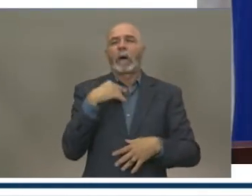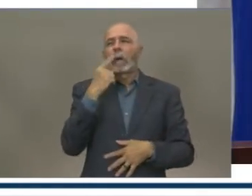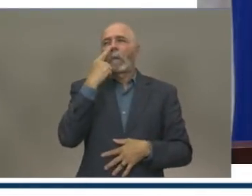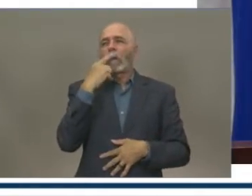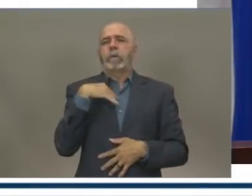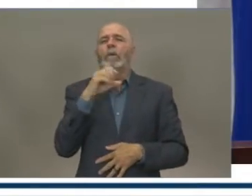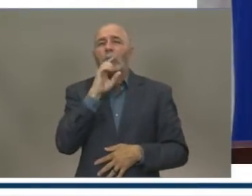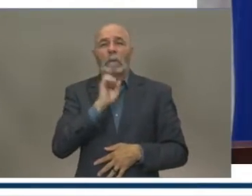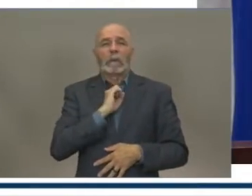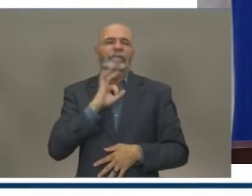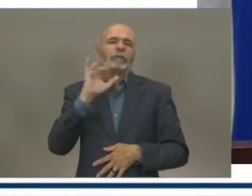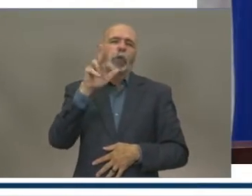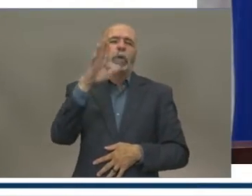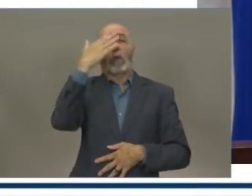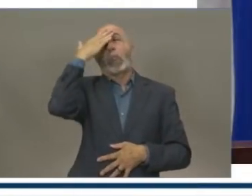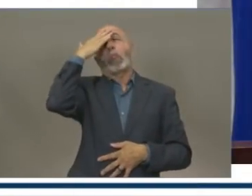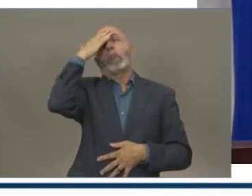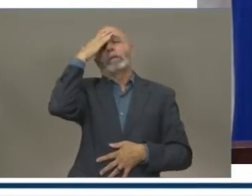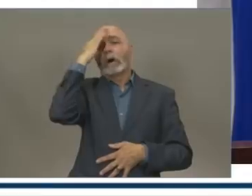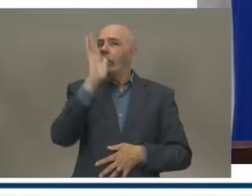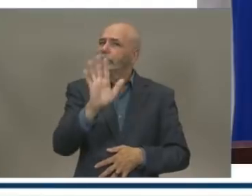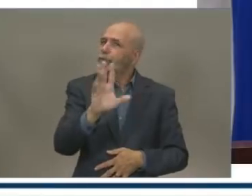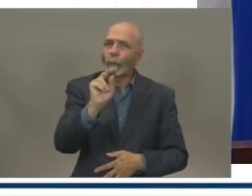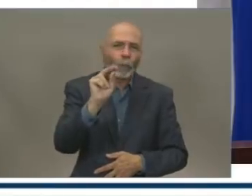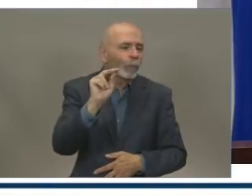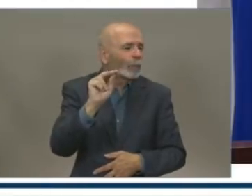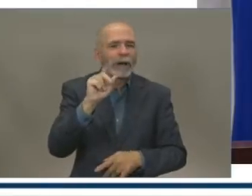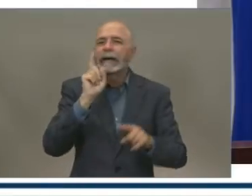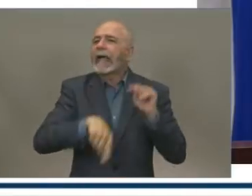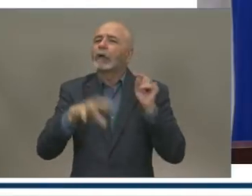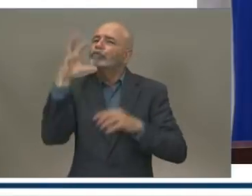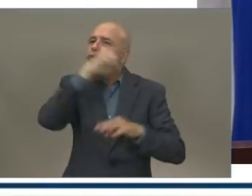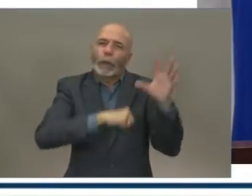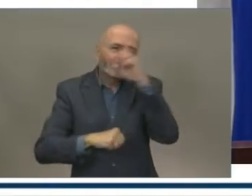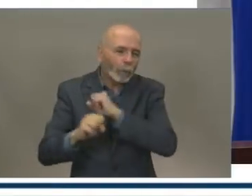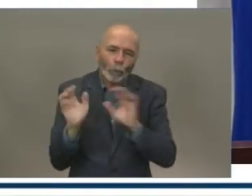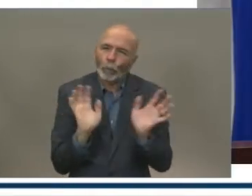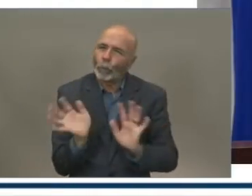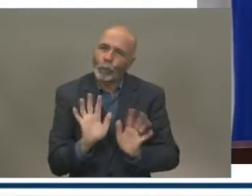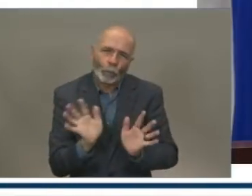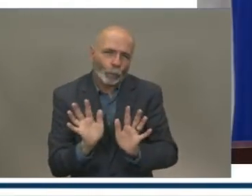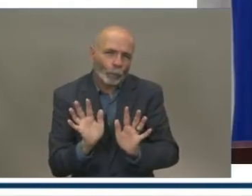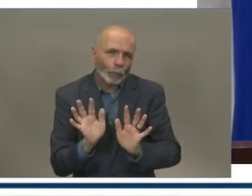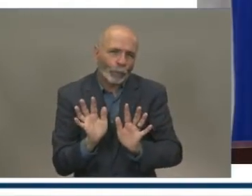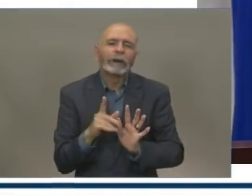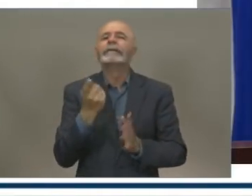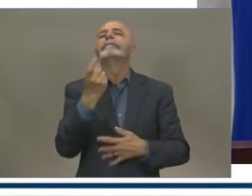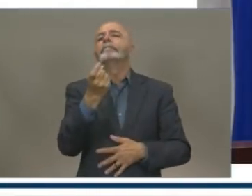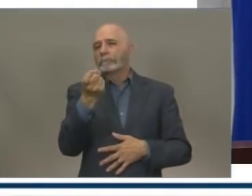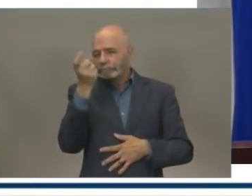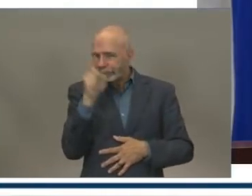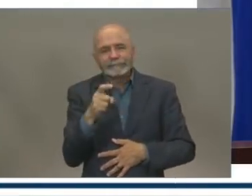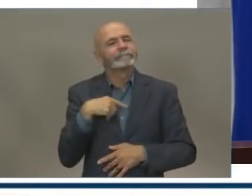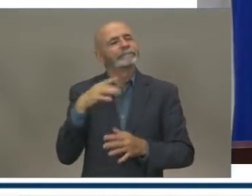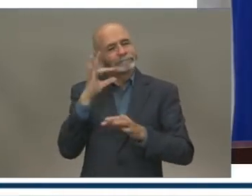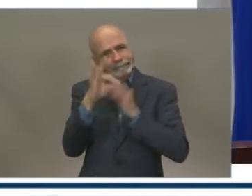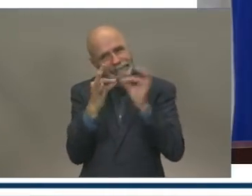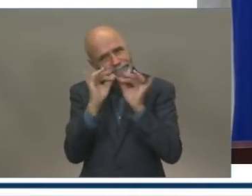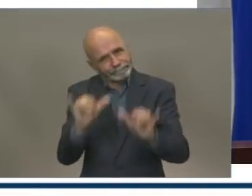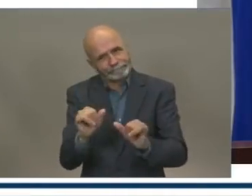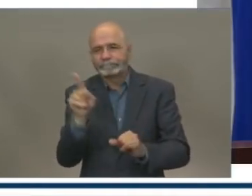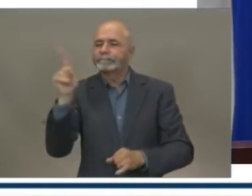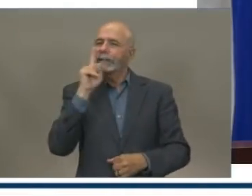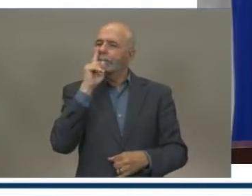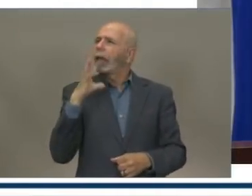have fever, cough, those type of symptoms, you can't just assume it's influenza. You need to get the test, do the screening, and get the test